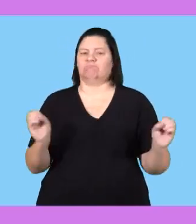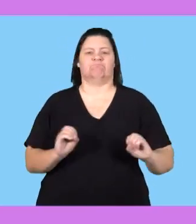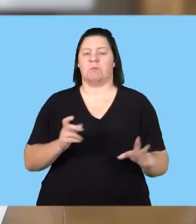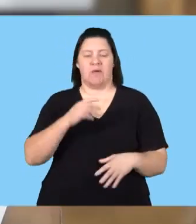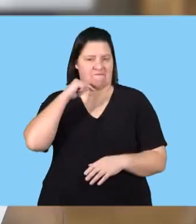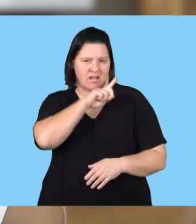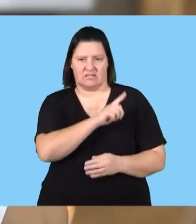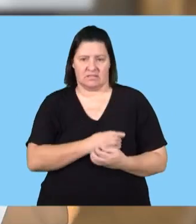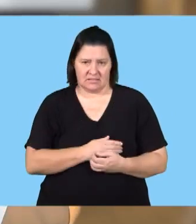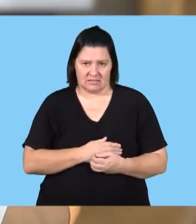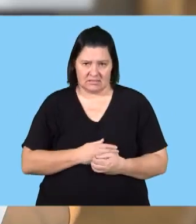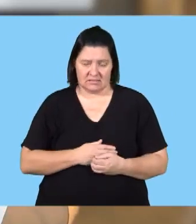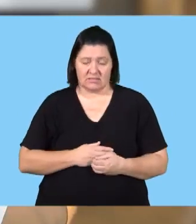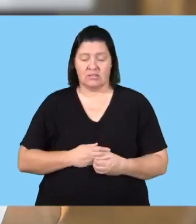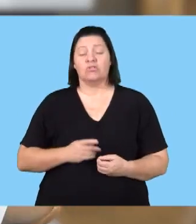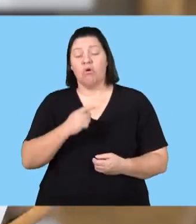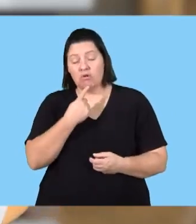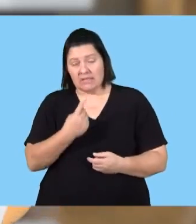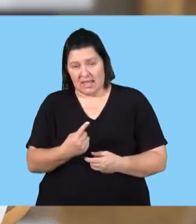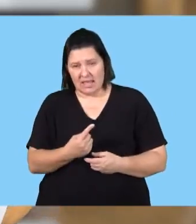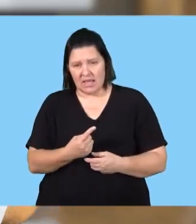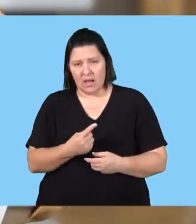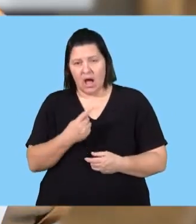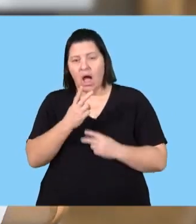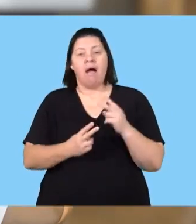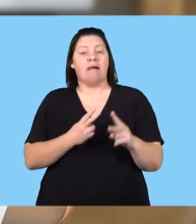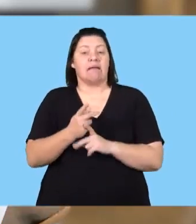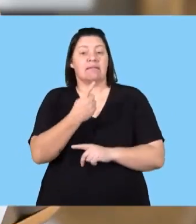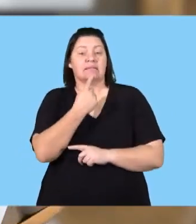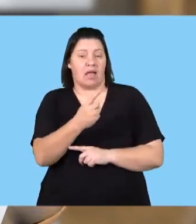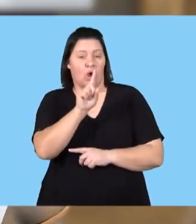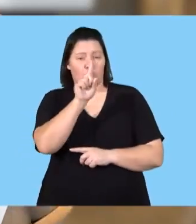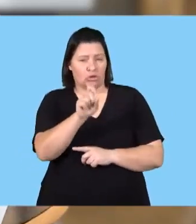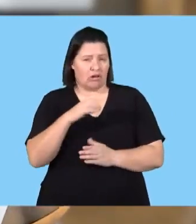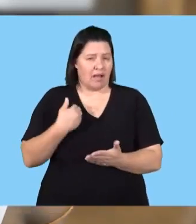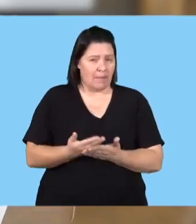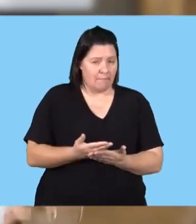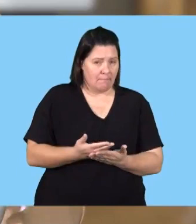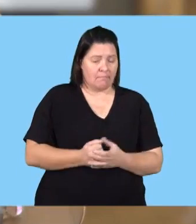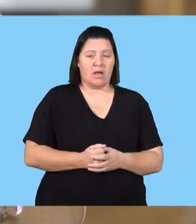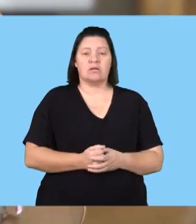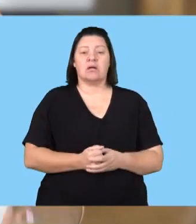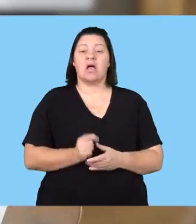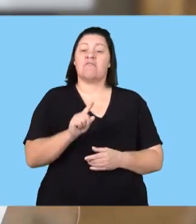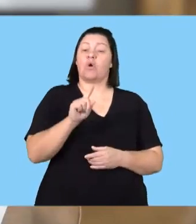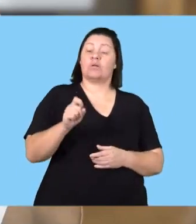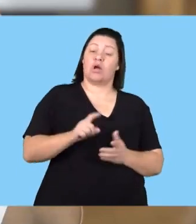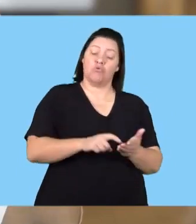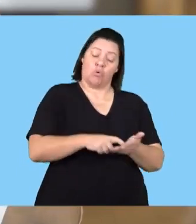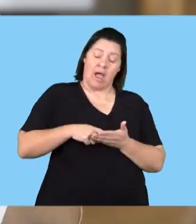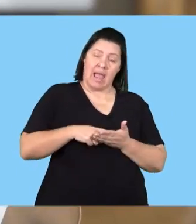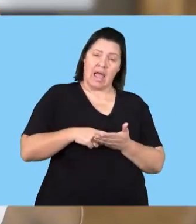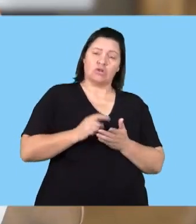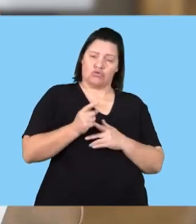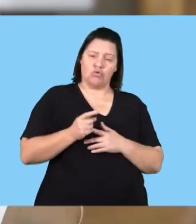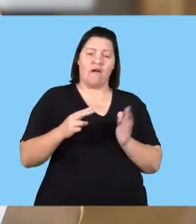based on what she has claimed. So just to repeat what I said in terms of this question of claim, I say if the